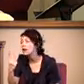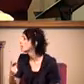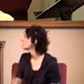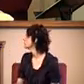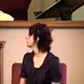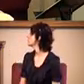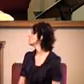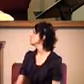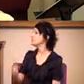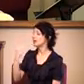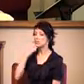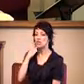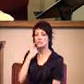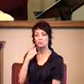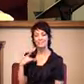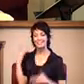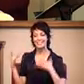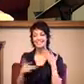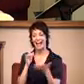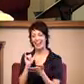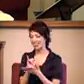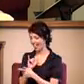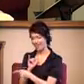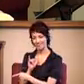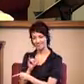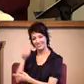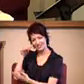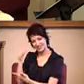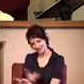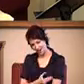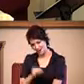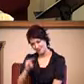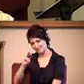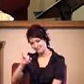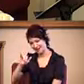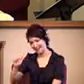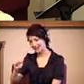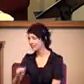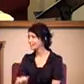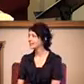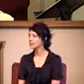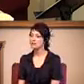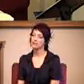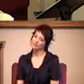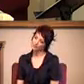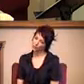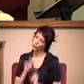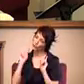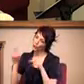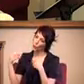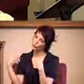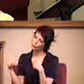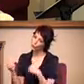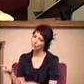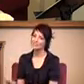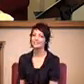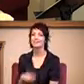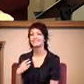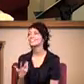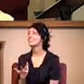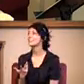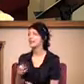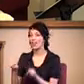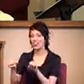who just got tickled pink that little Miss Muffet, Maya, it was, we were, because when we go to the store, you know,